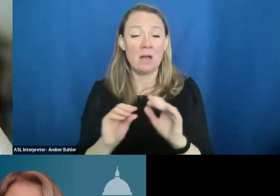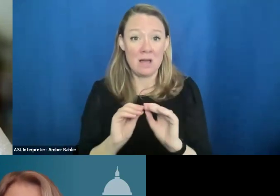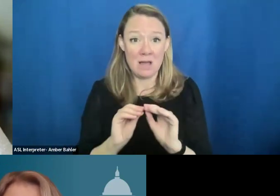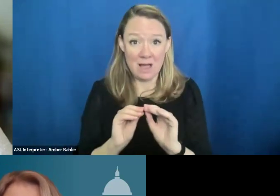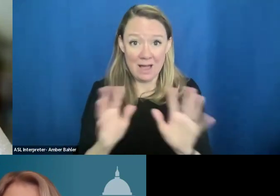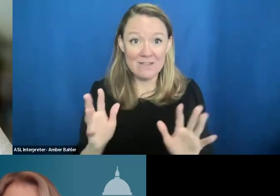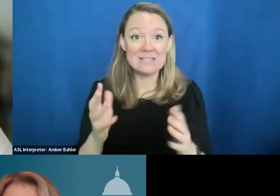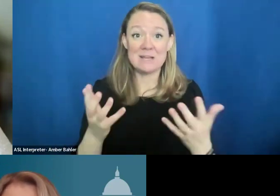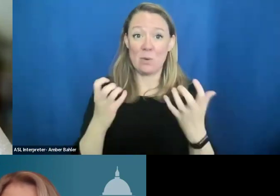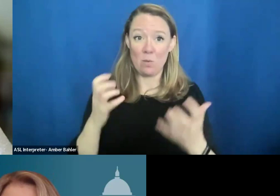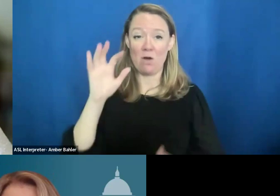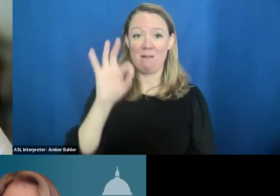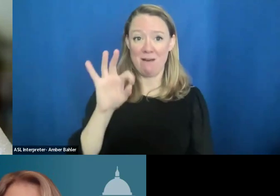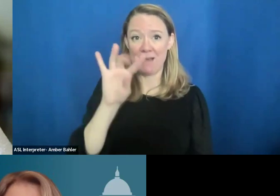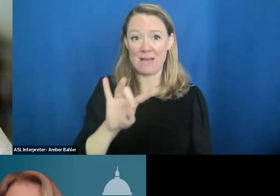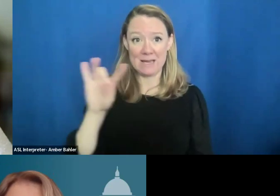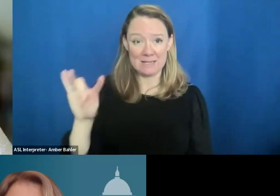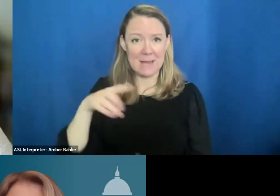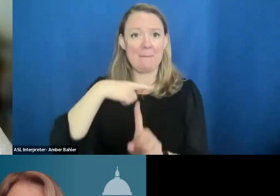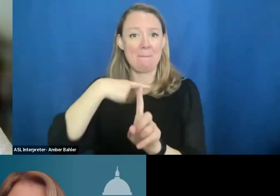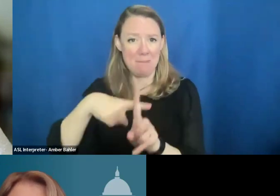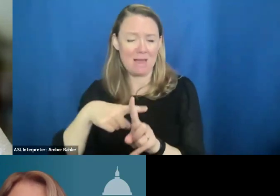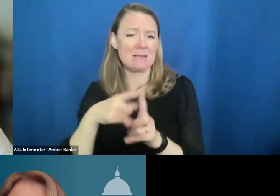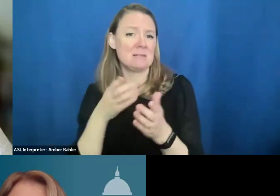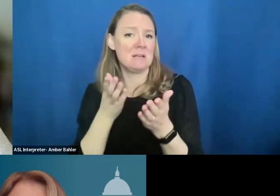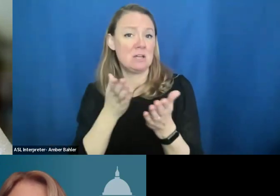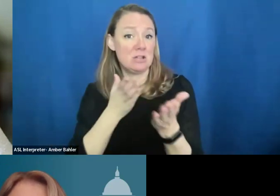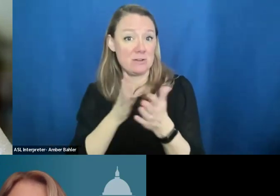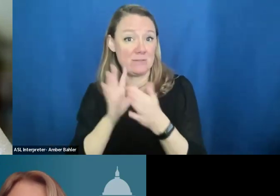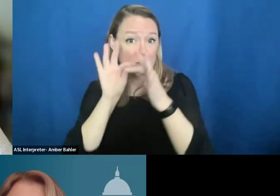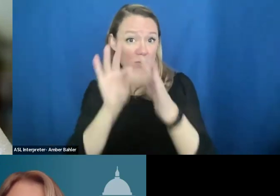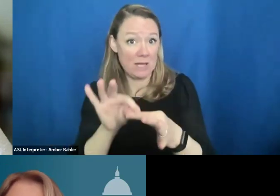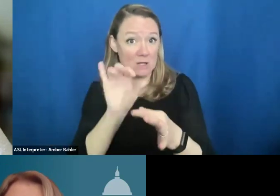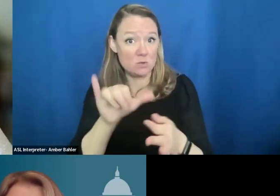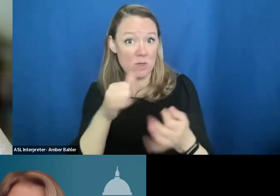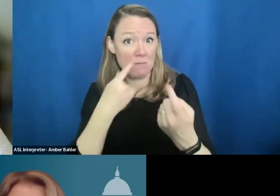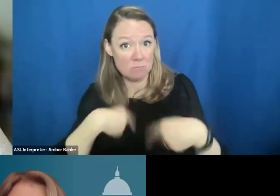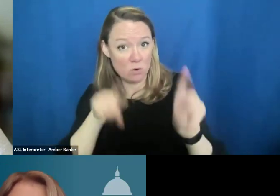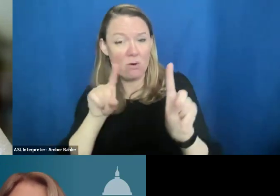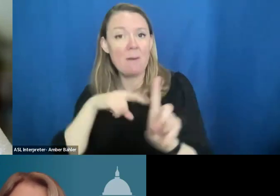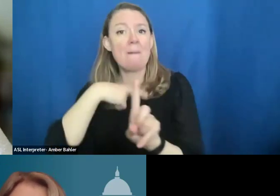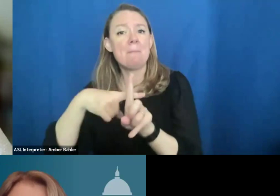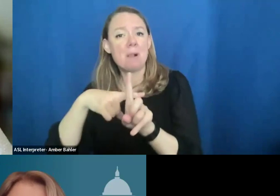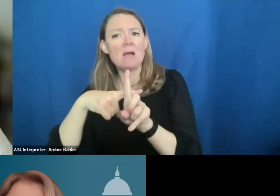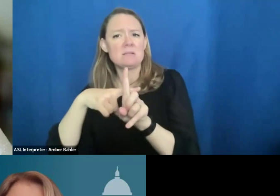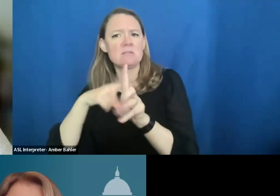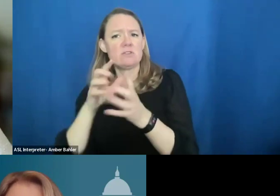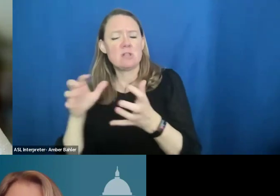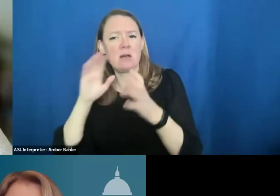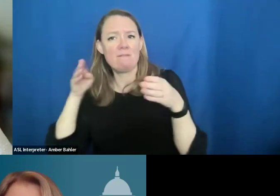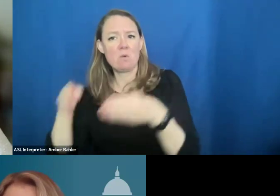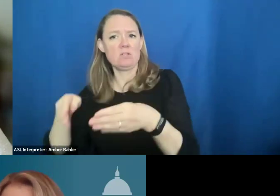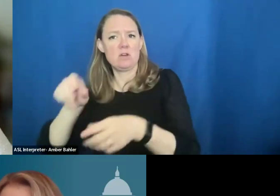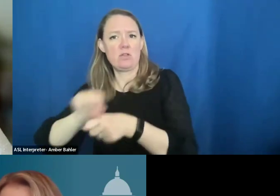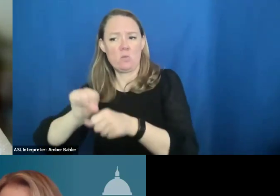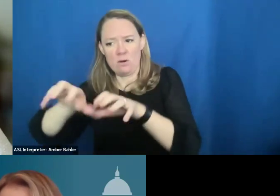988 and all the services associate that to be successful, but there's also a lot of focus on the workforce and supporting people doing this work